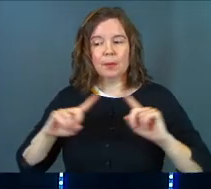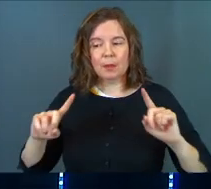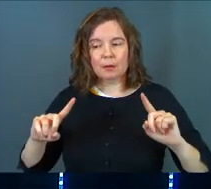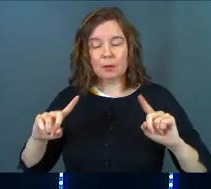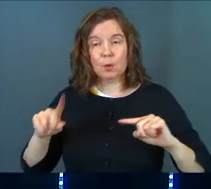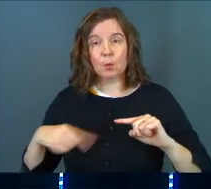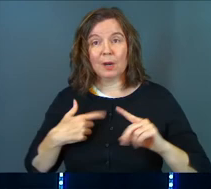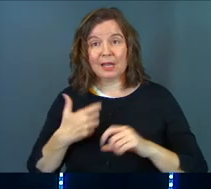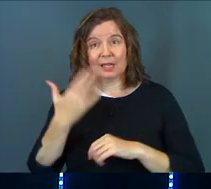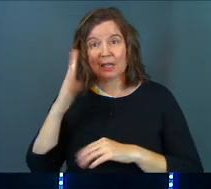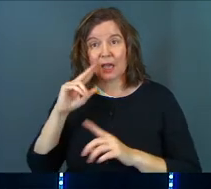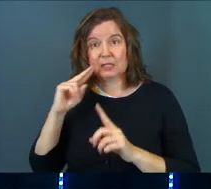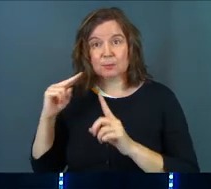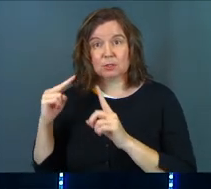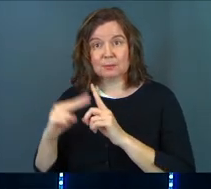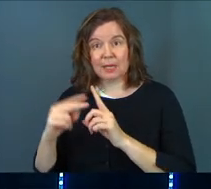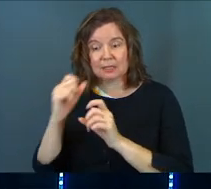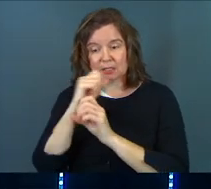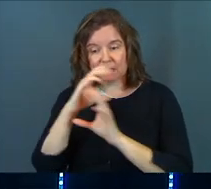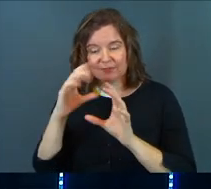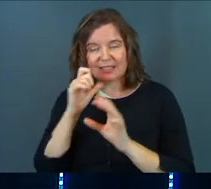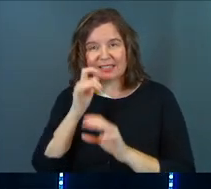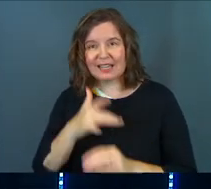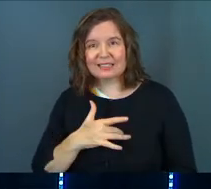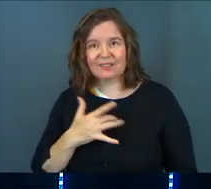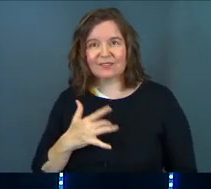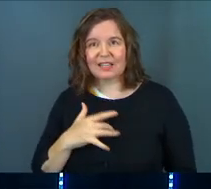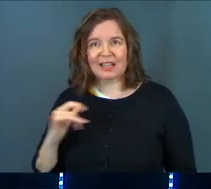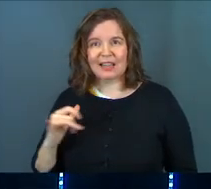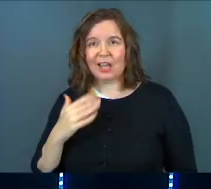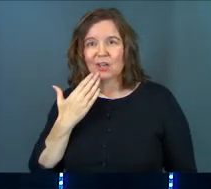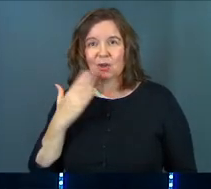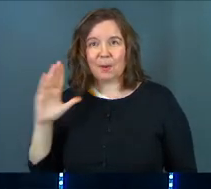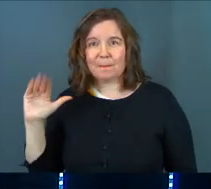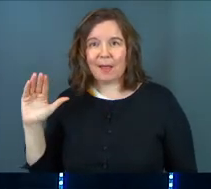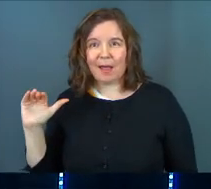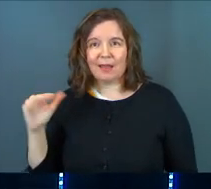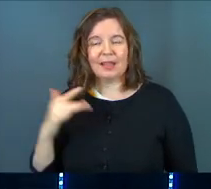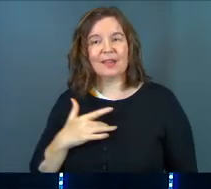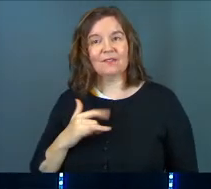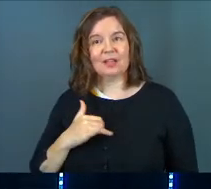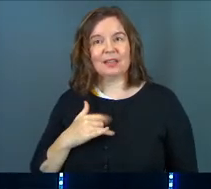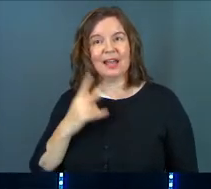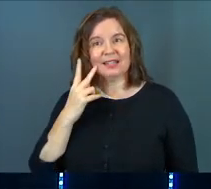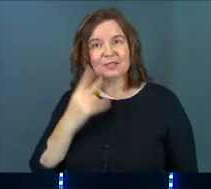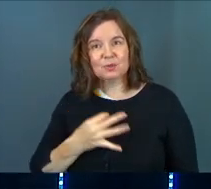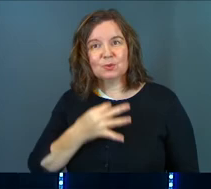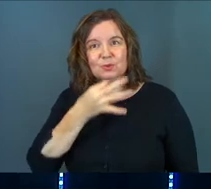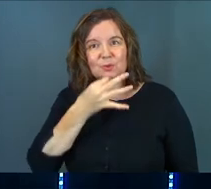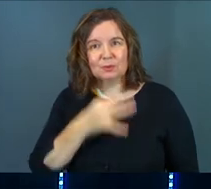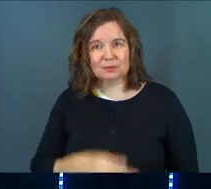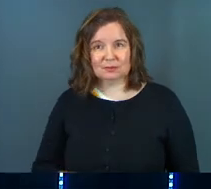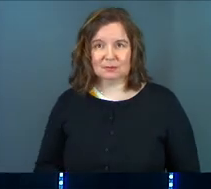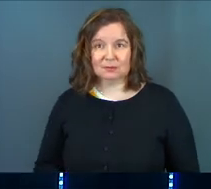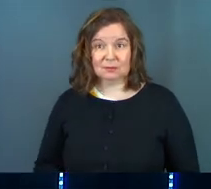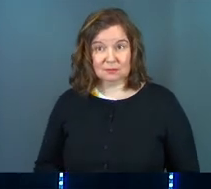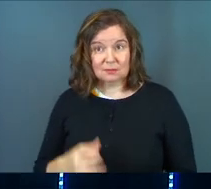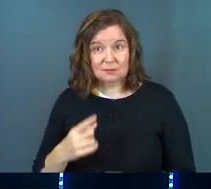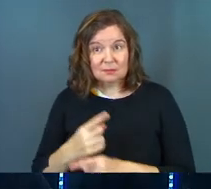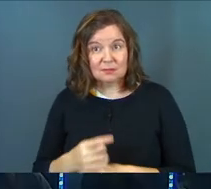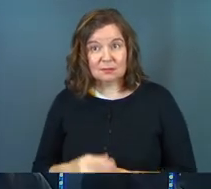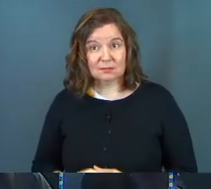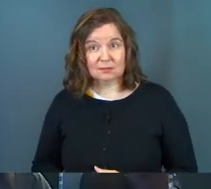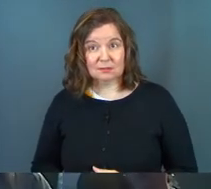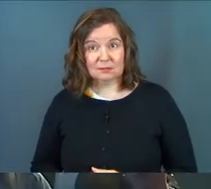But when I get God's perspective, it doesn't feel like goodbye, Tim. It feels like see you soon, doesn't